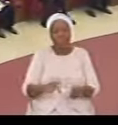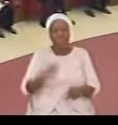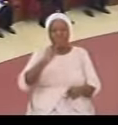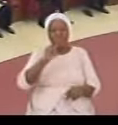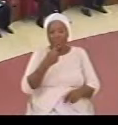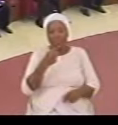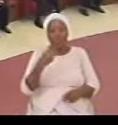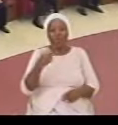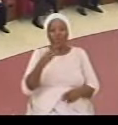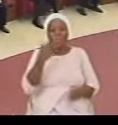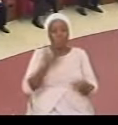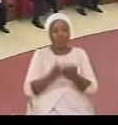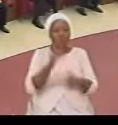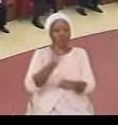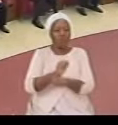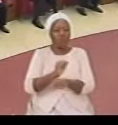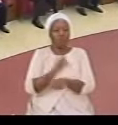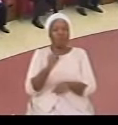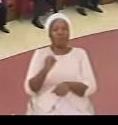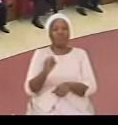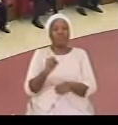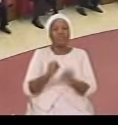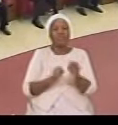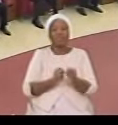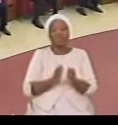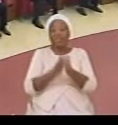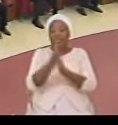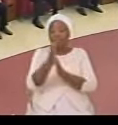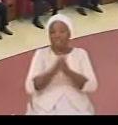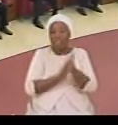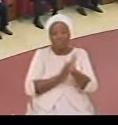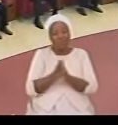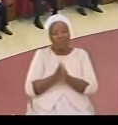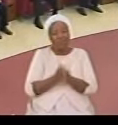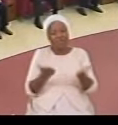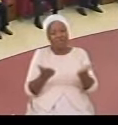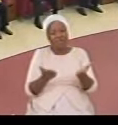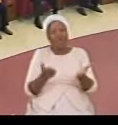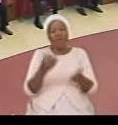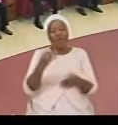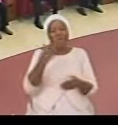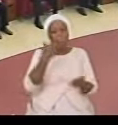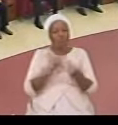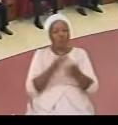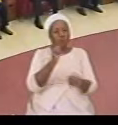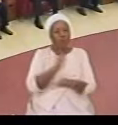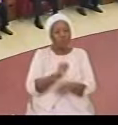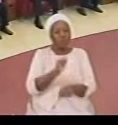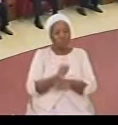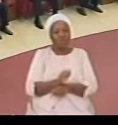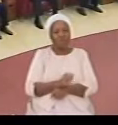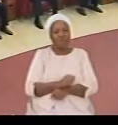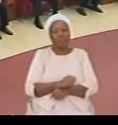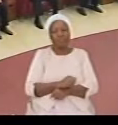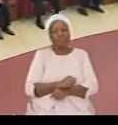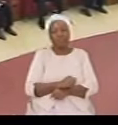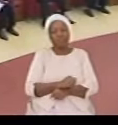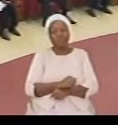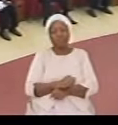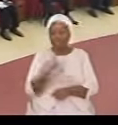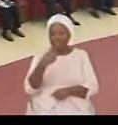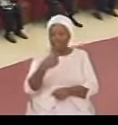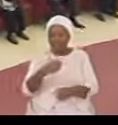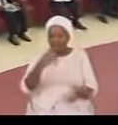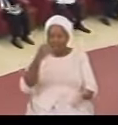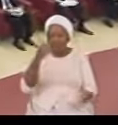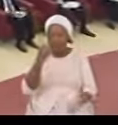of good works. Zealous of good works. I can't hear my